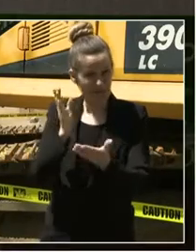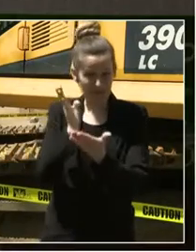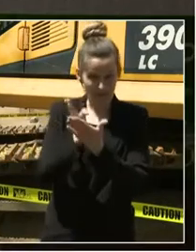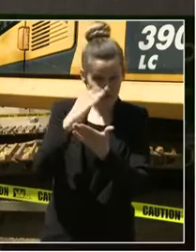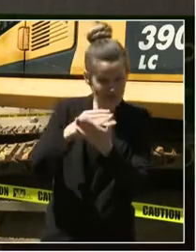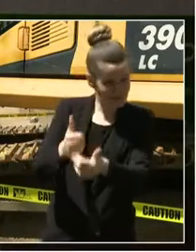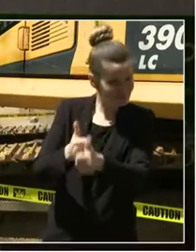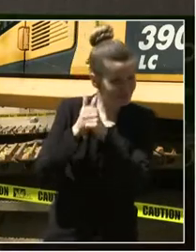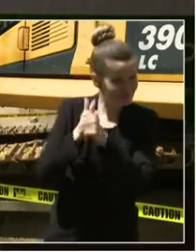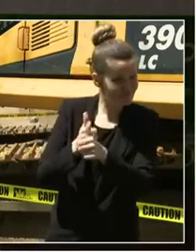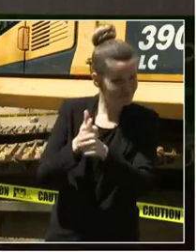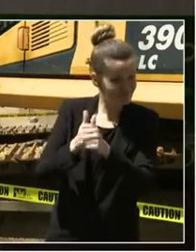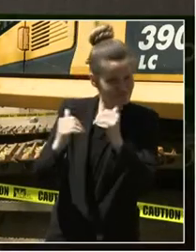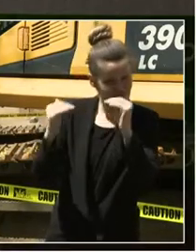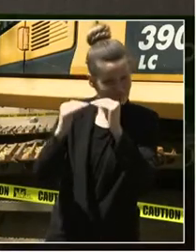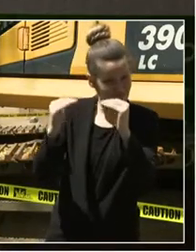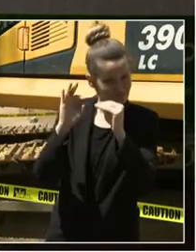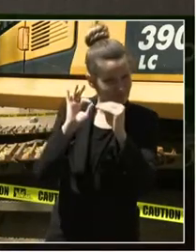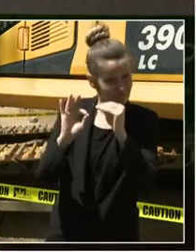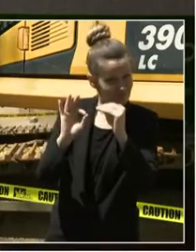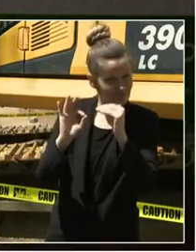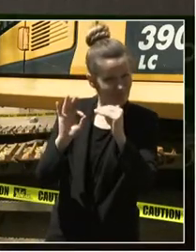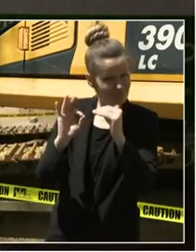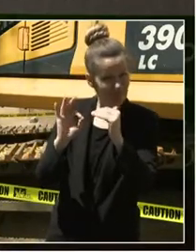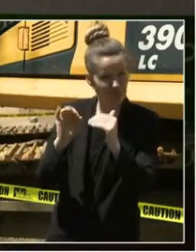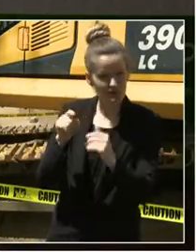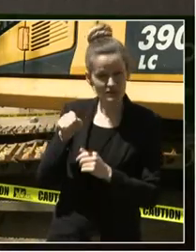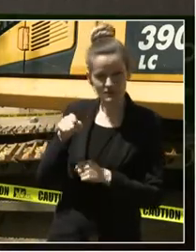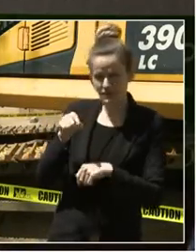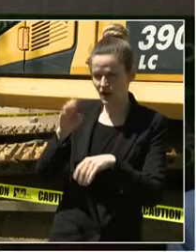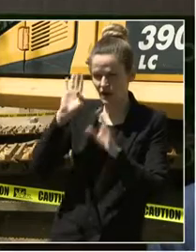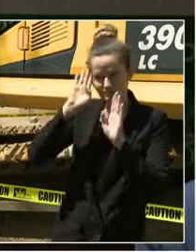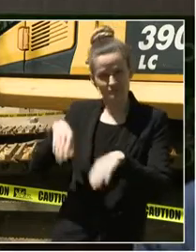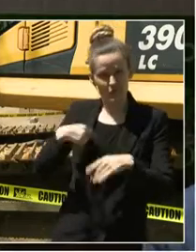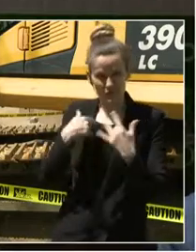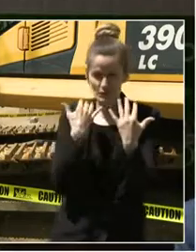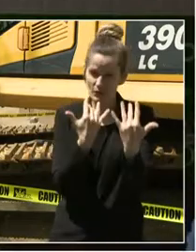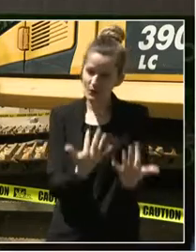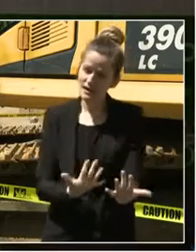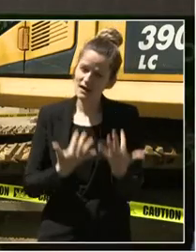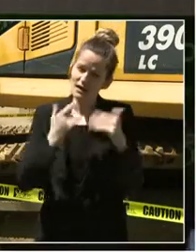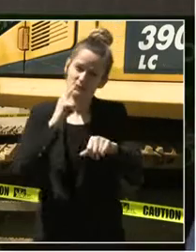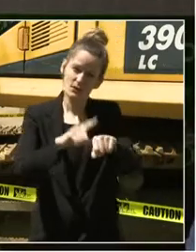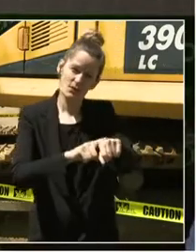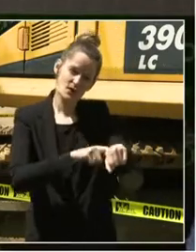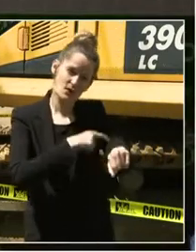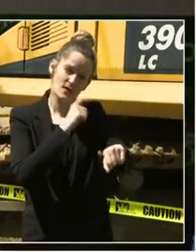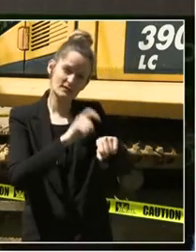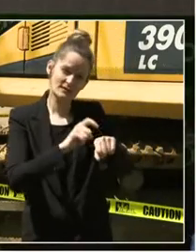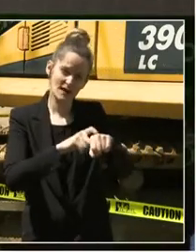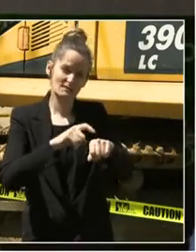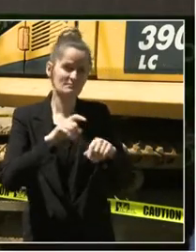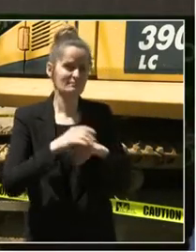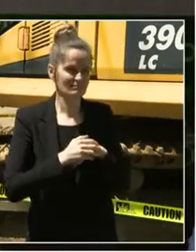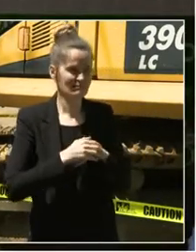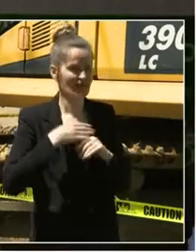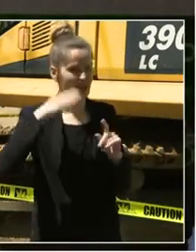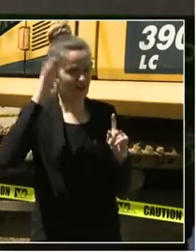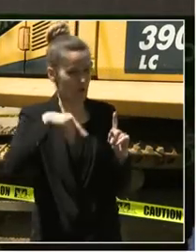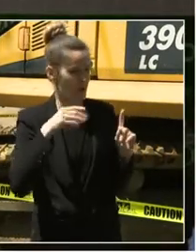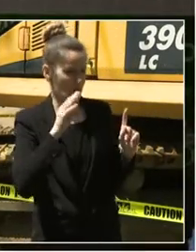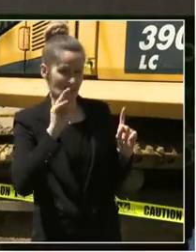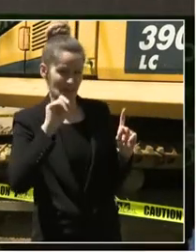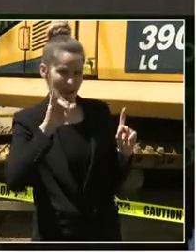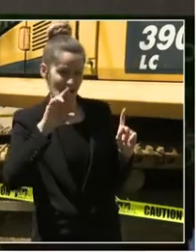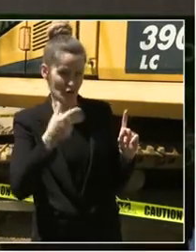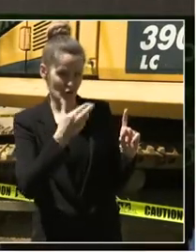community has been waiting a long time. I know the Mayor Gray is going to remind me of how long, but I feel like